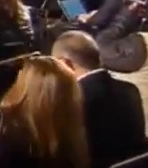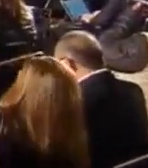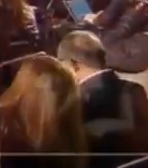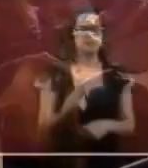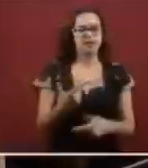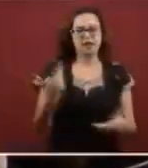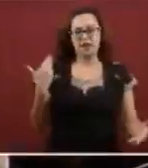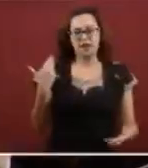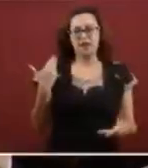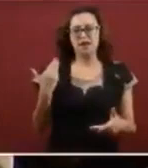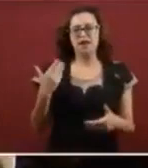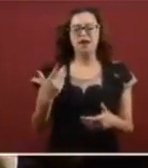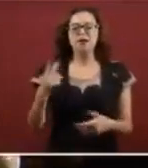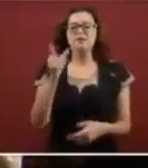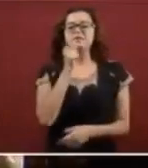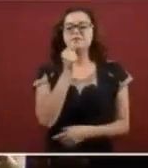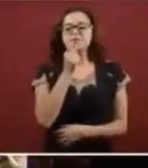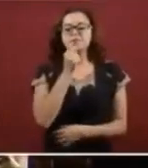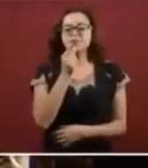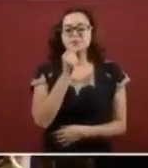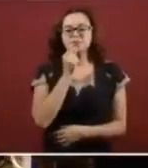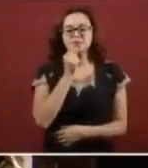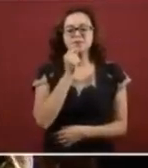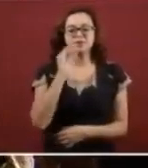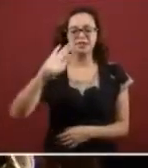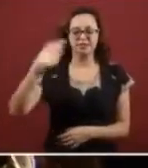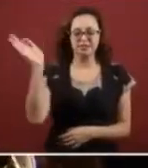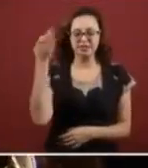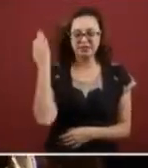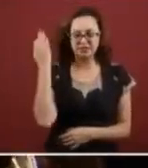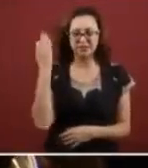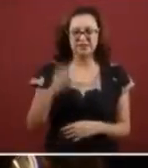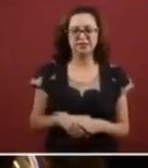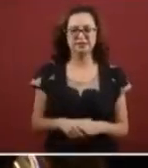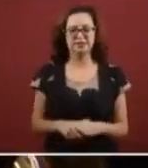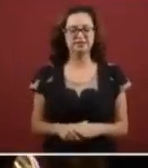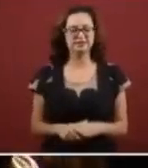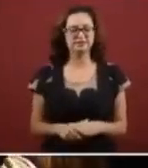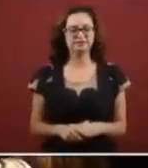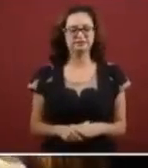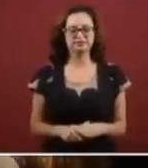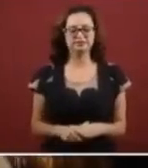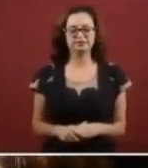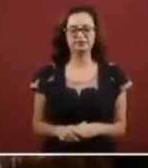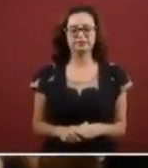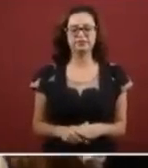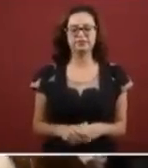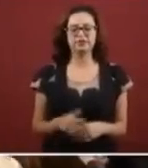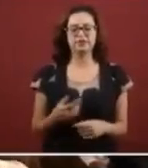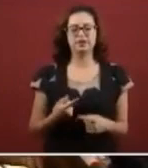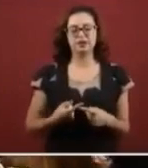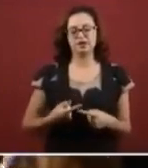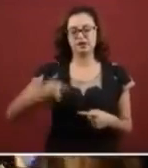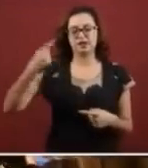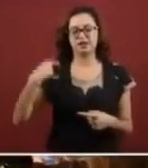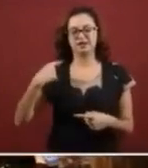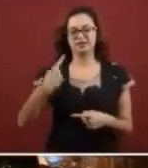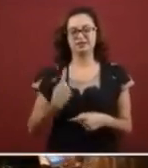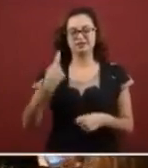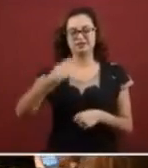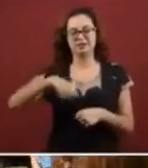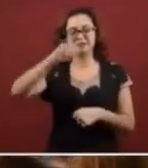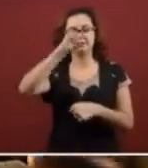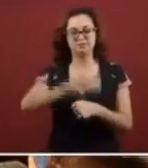anterior, last week, federal, federal police la semana pasada, and last week,